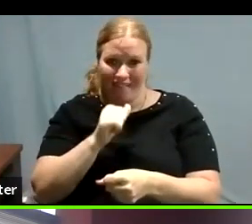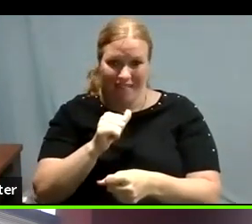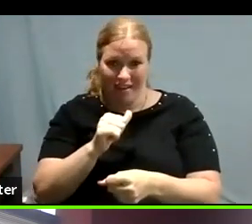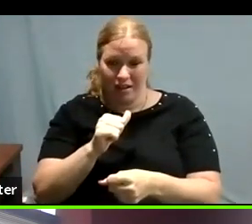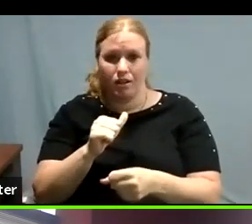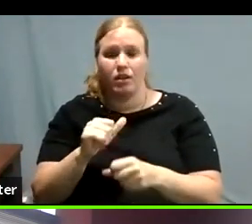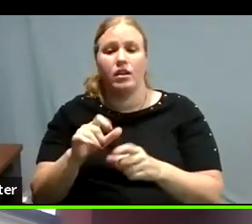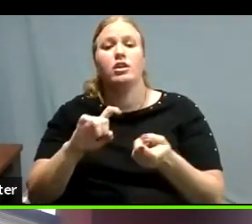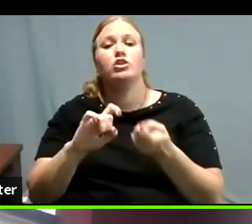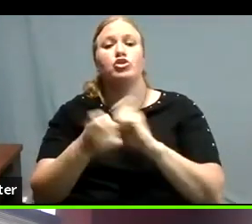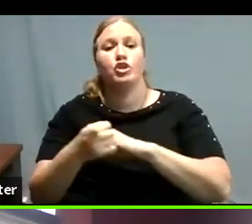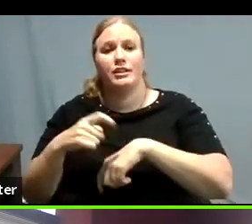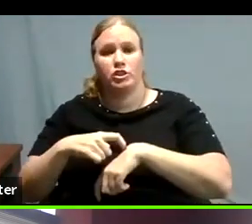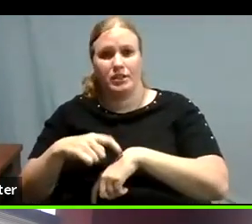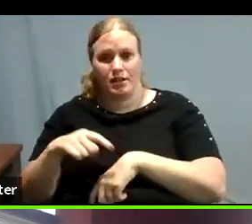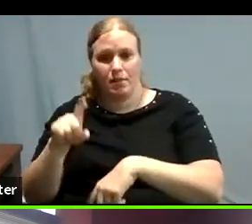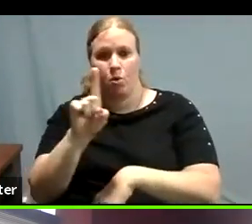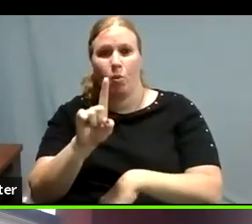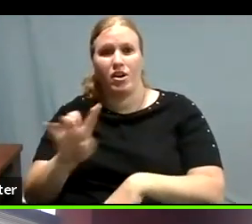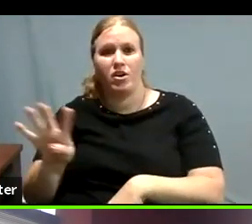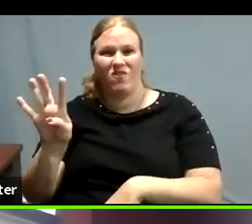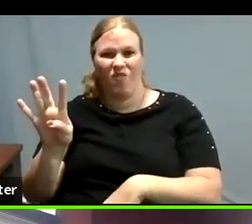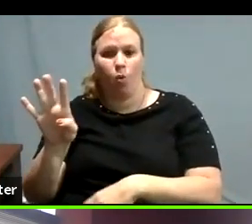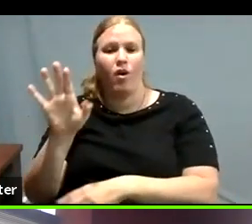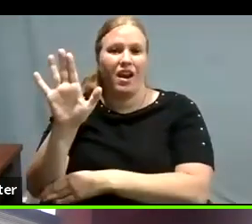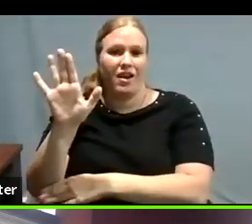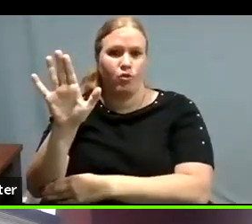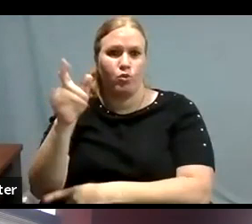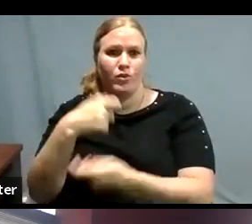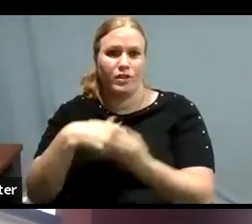4. Perfect. Thank you for that. Yep.